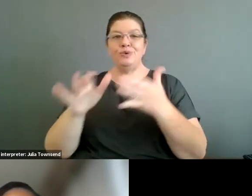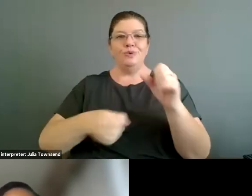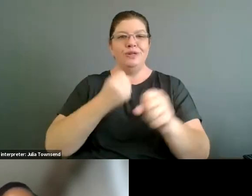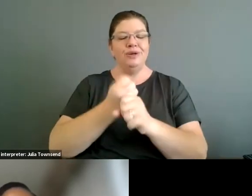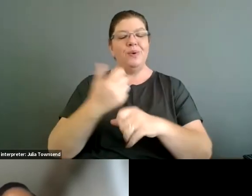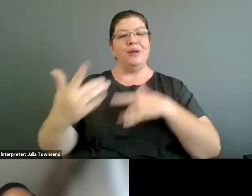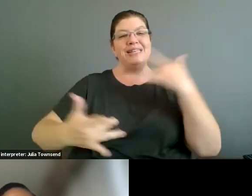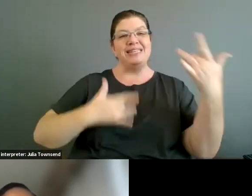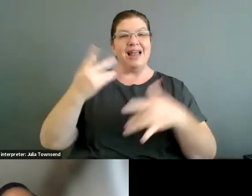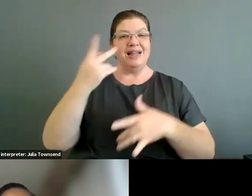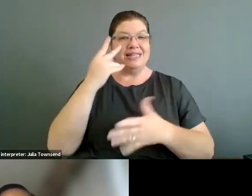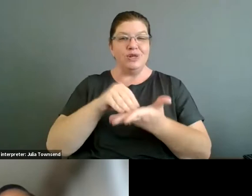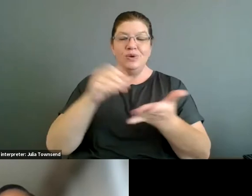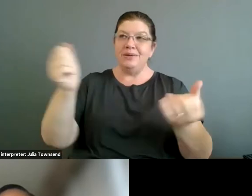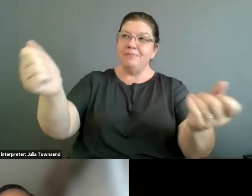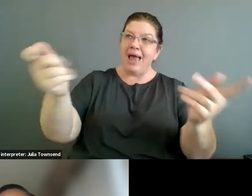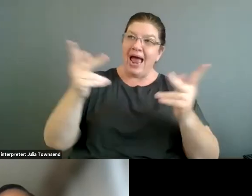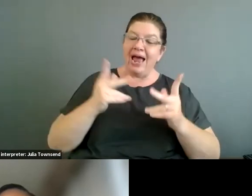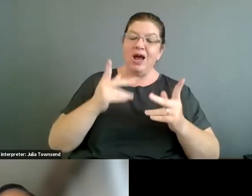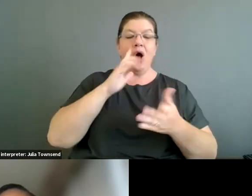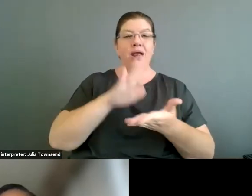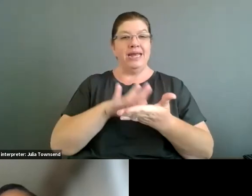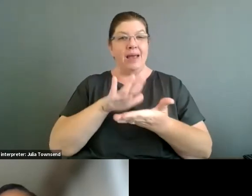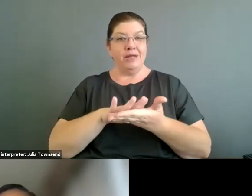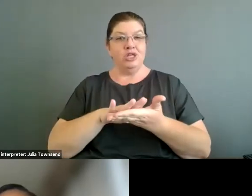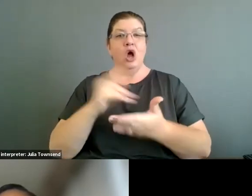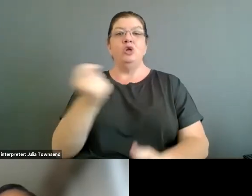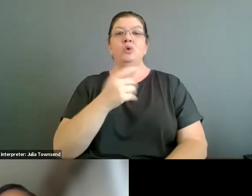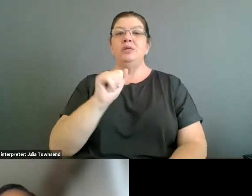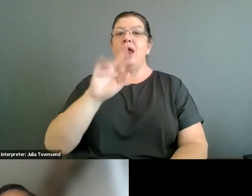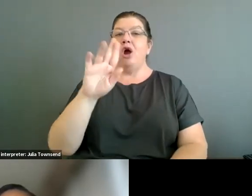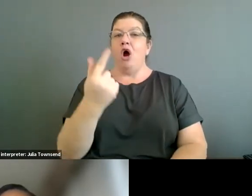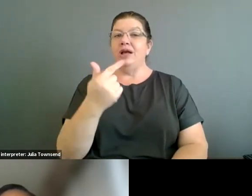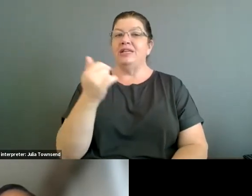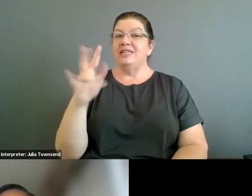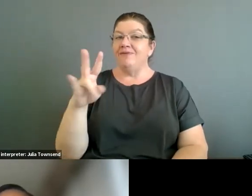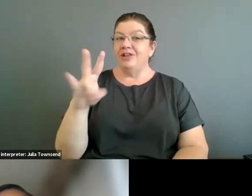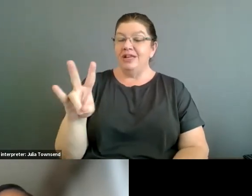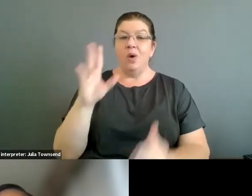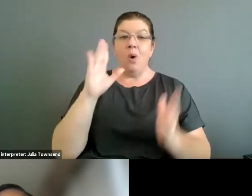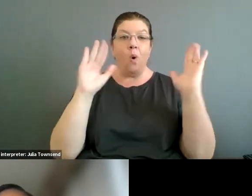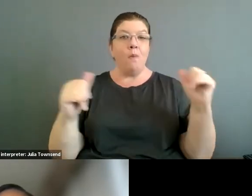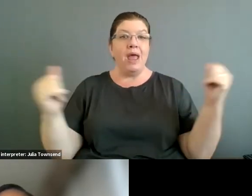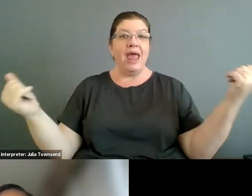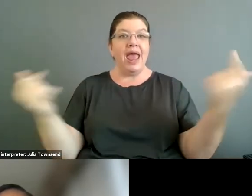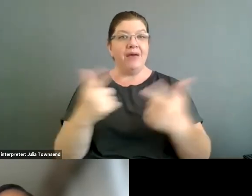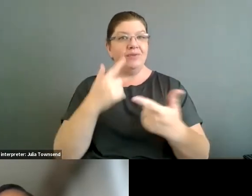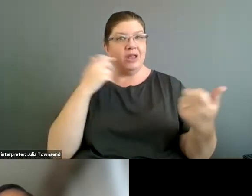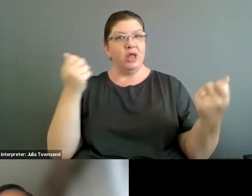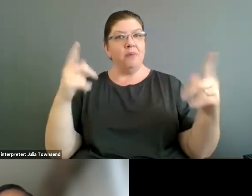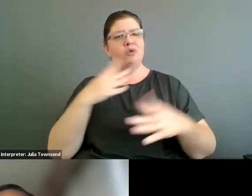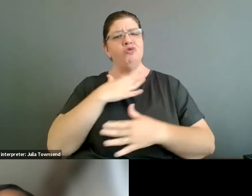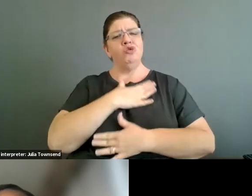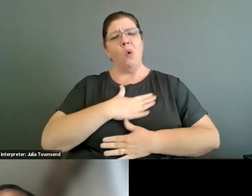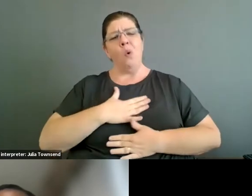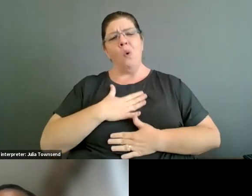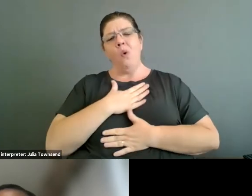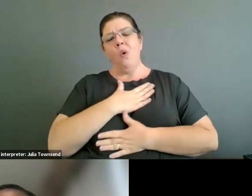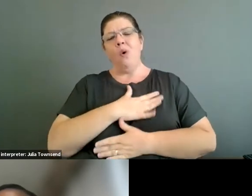our students back on campus on Tuesday, August 17th, and hope that everyone has had the opportunity to enjoy their